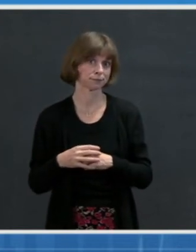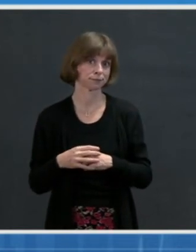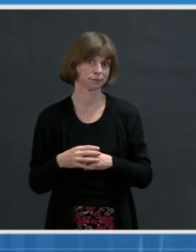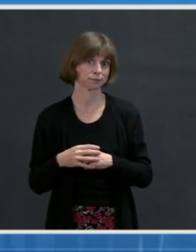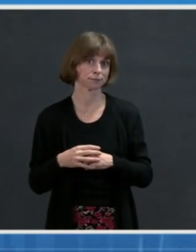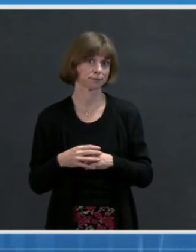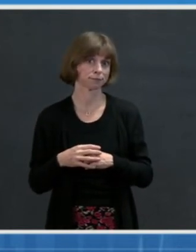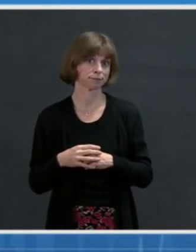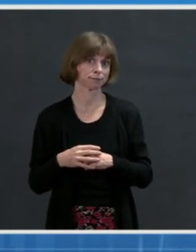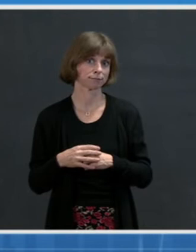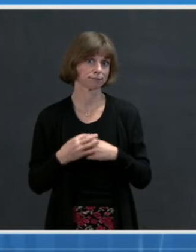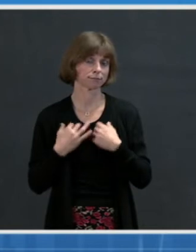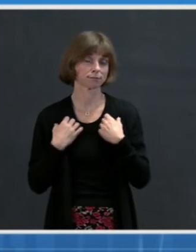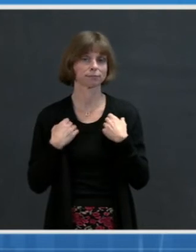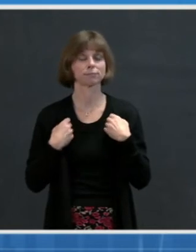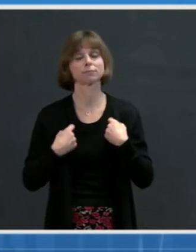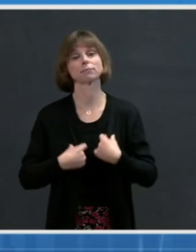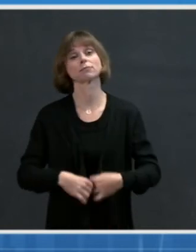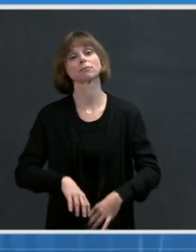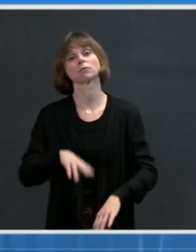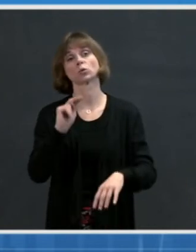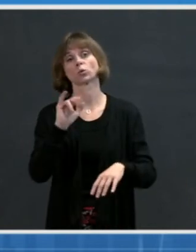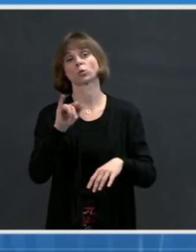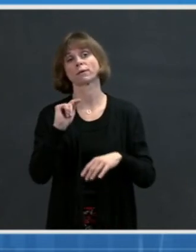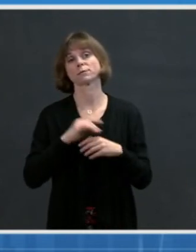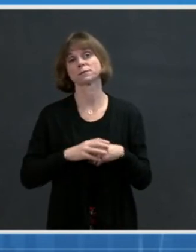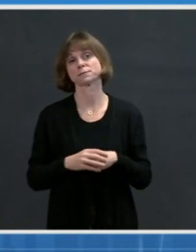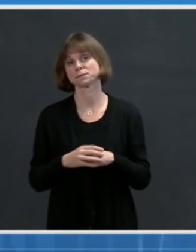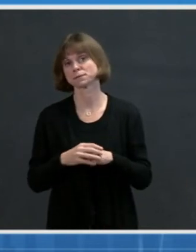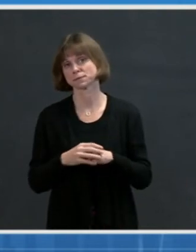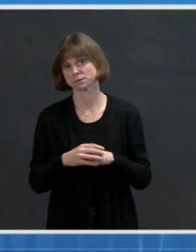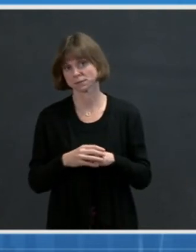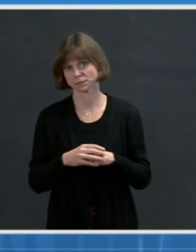Next, we'll go to Sharon Lafreniere at New York Times.